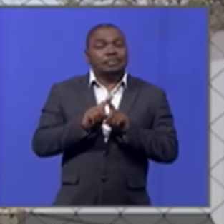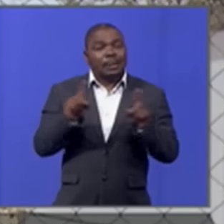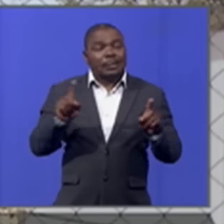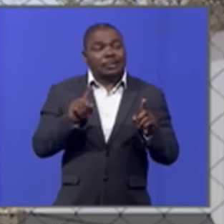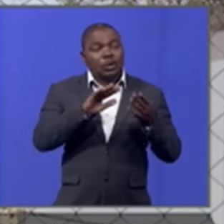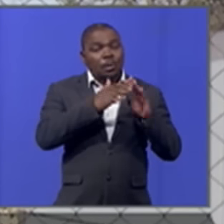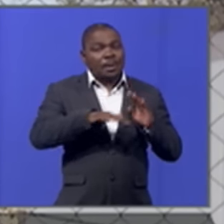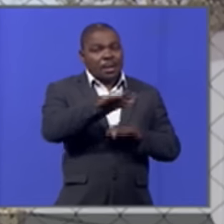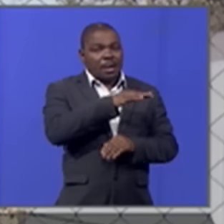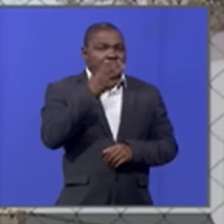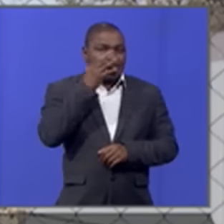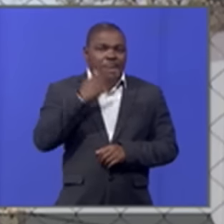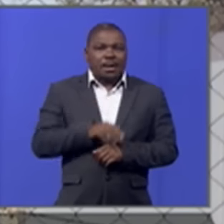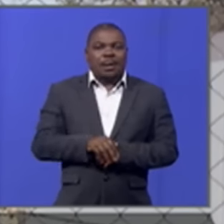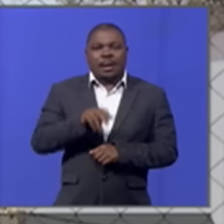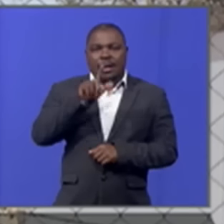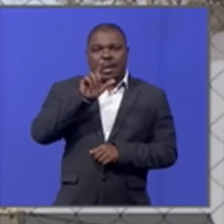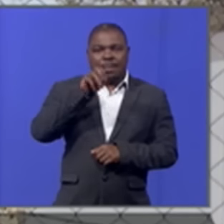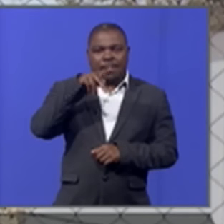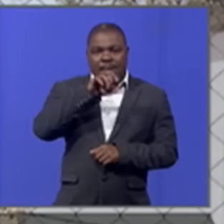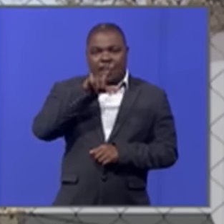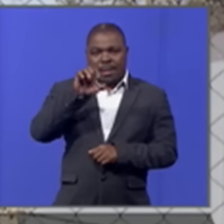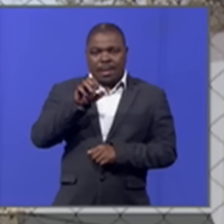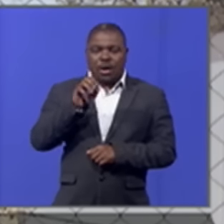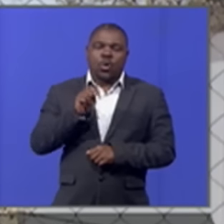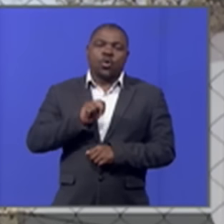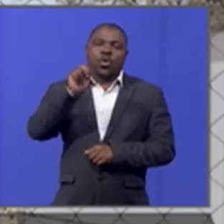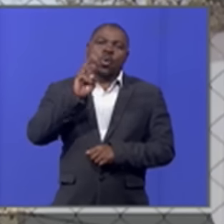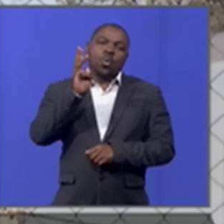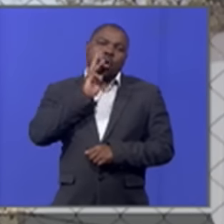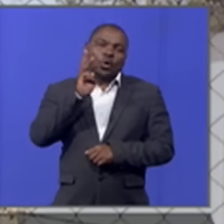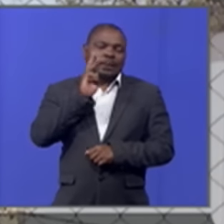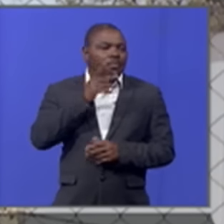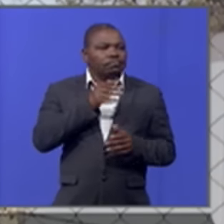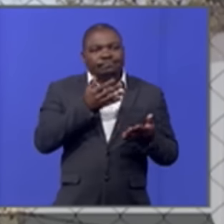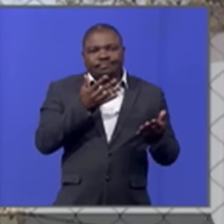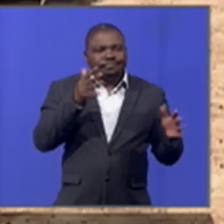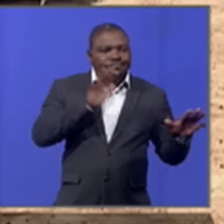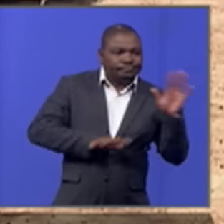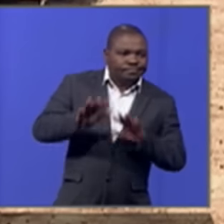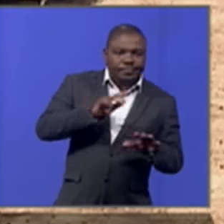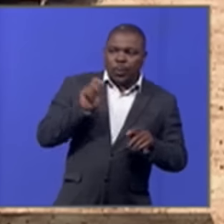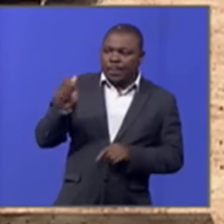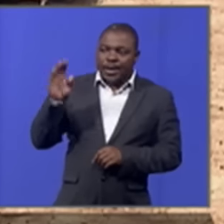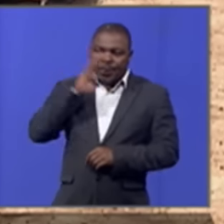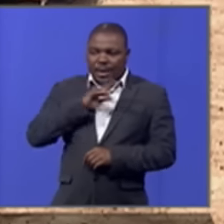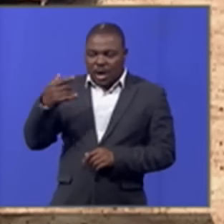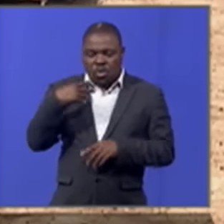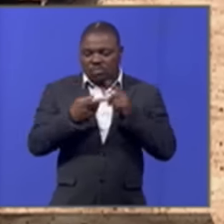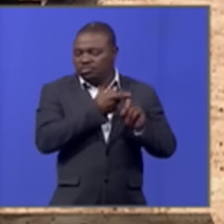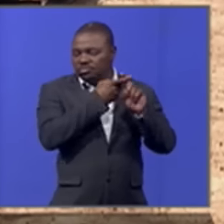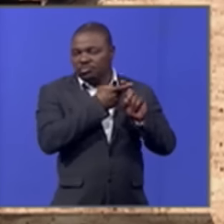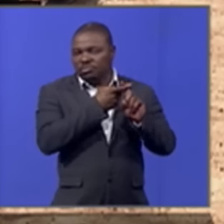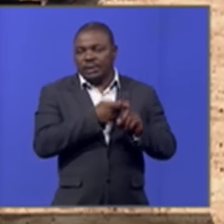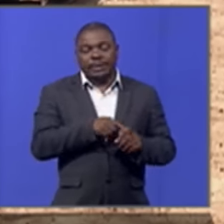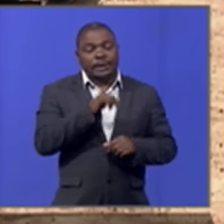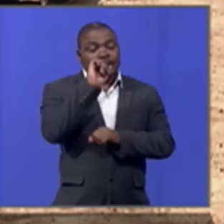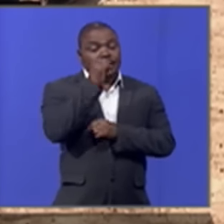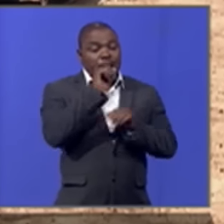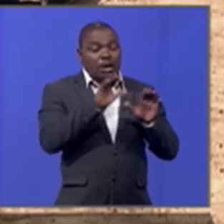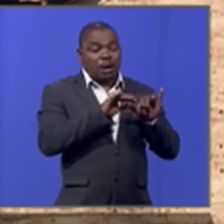Rapelle Northern Water go ba duela go ba pateleditse go emisa ditiro. Setlamo sa engineering sa se thapilweng go